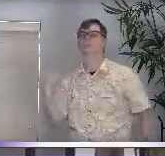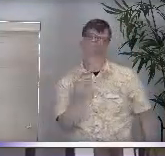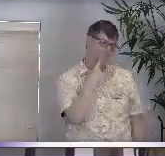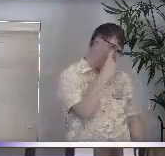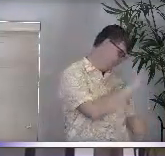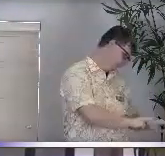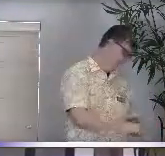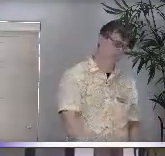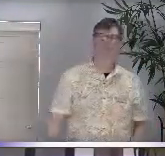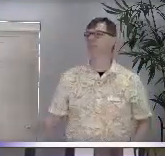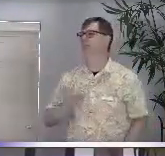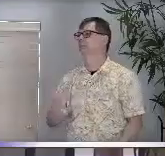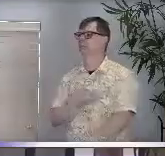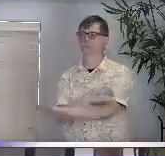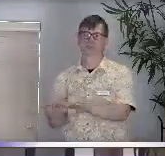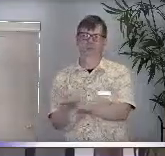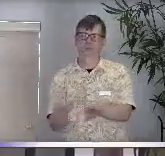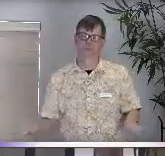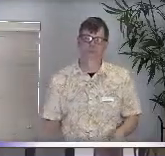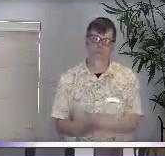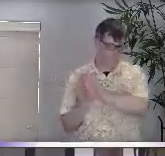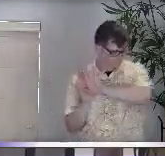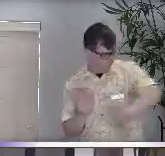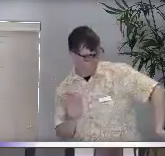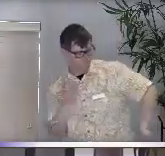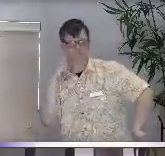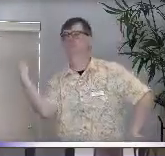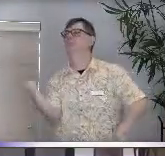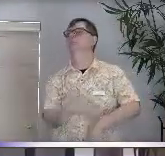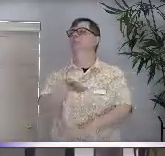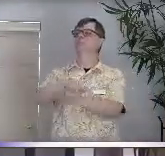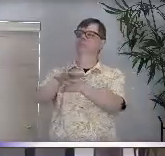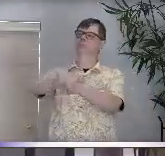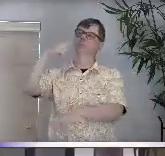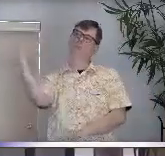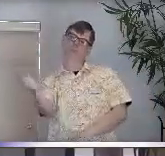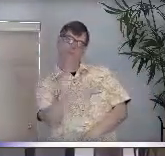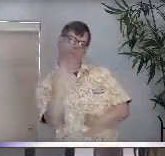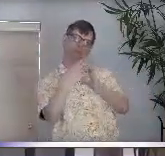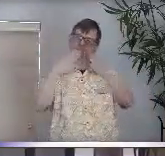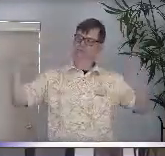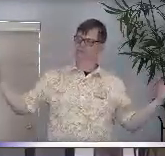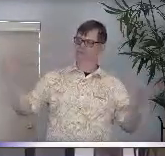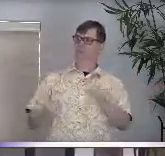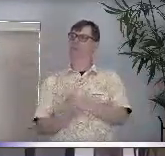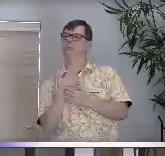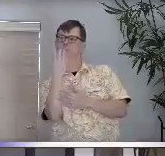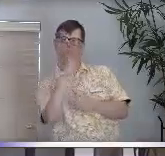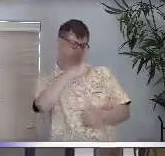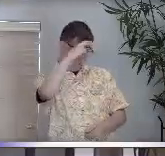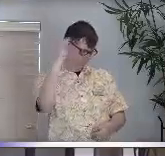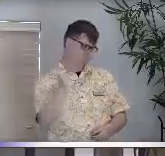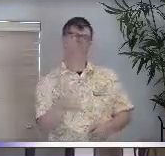moment right now, that it is not absent, it is not limited, it only is expanding and growing because I have